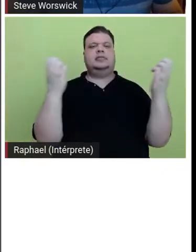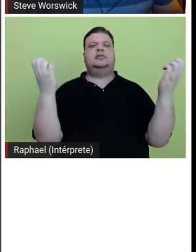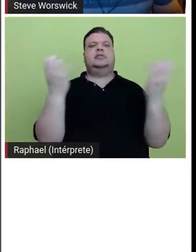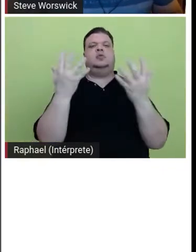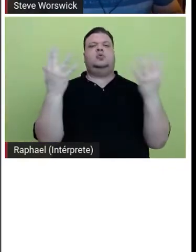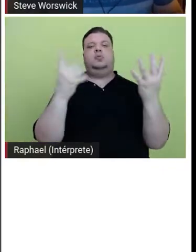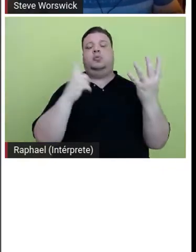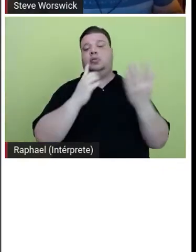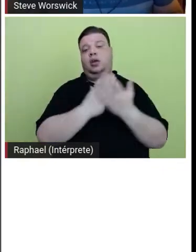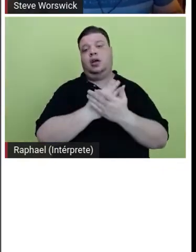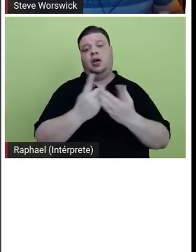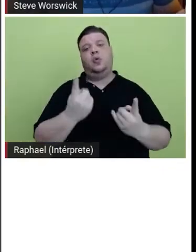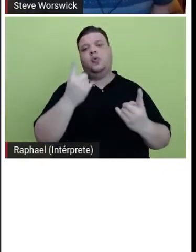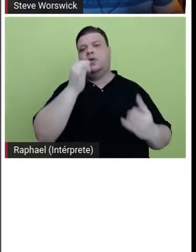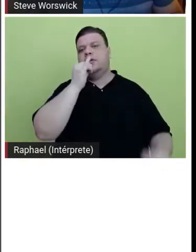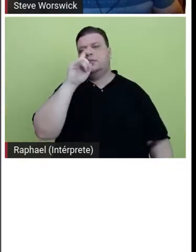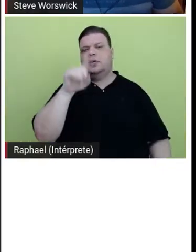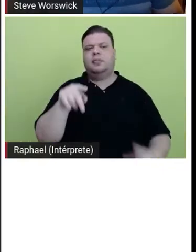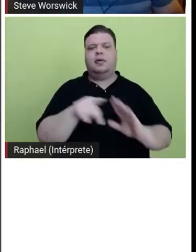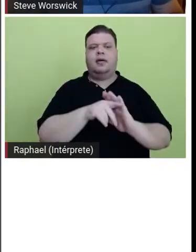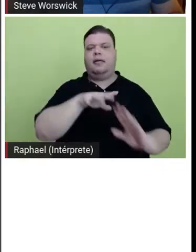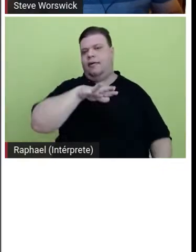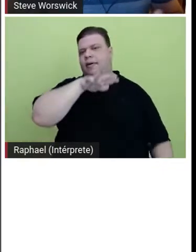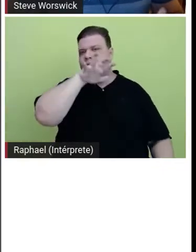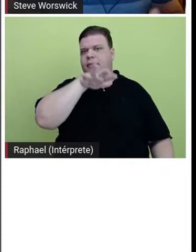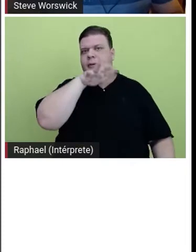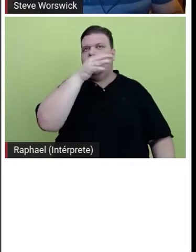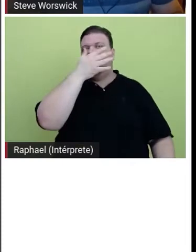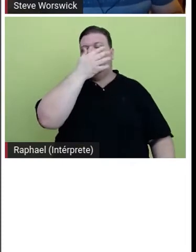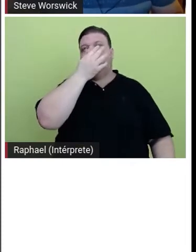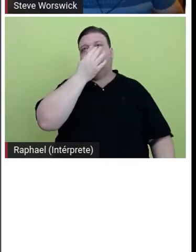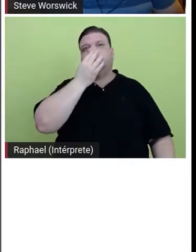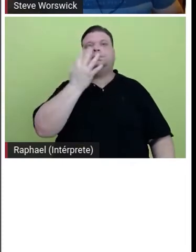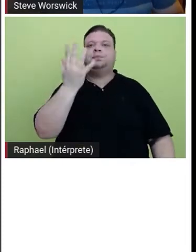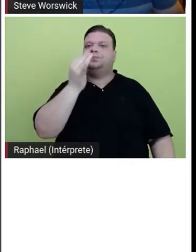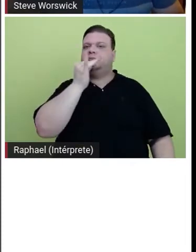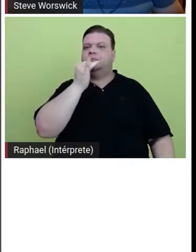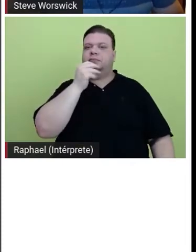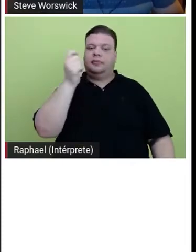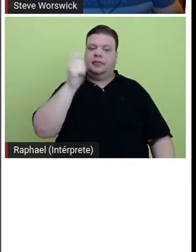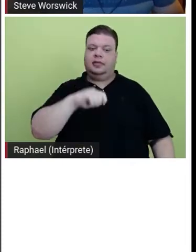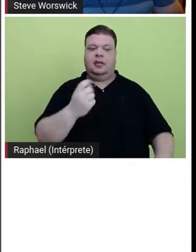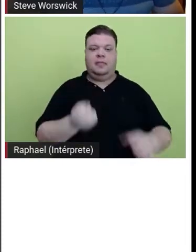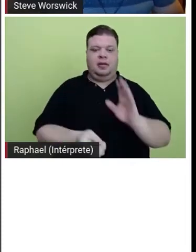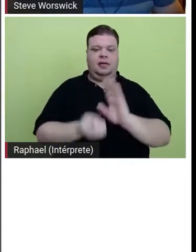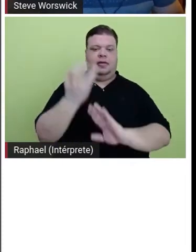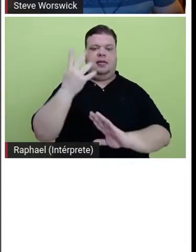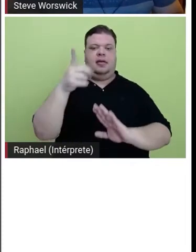live? Where can you find a lion, a tiger, etc.? And that's just animals. So it'd be impossible to do.